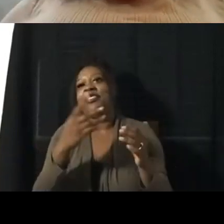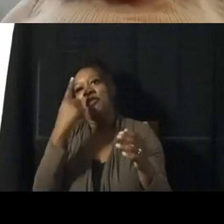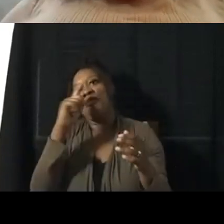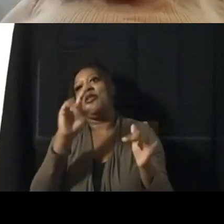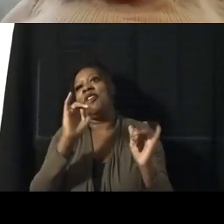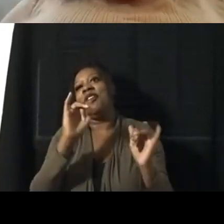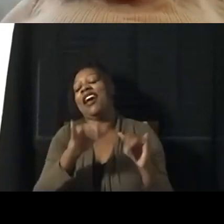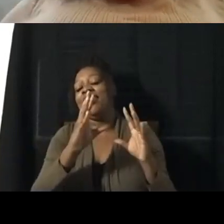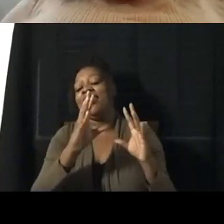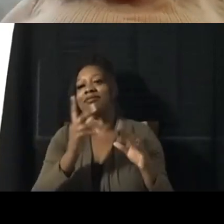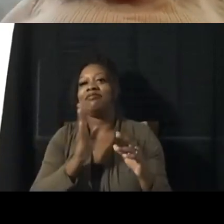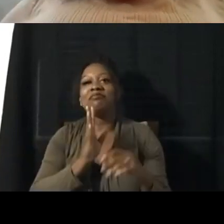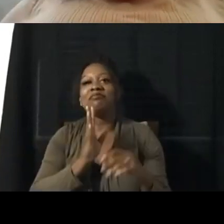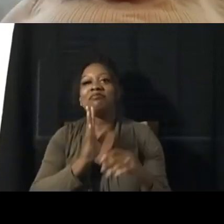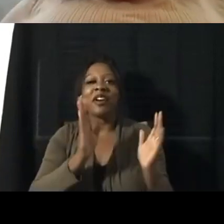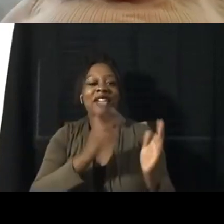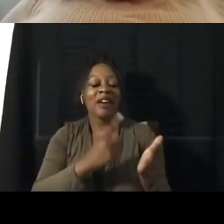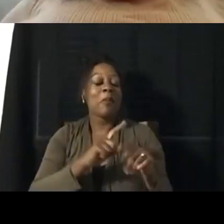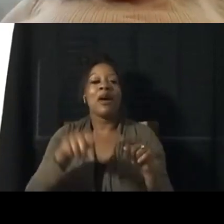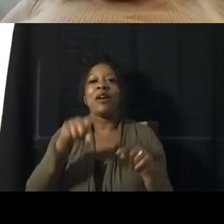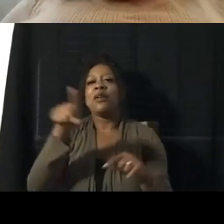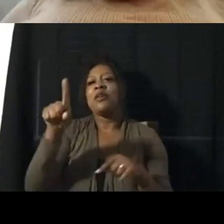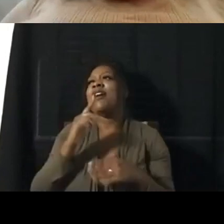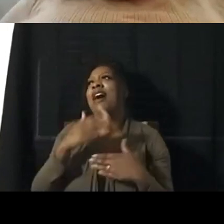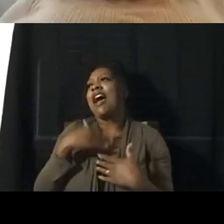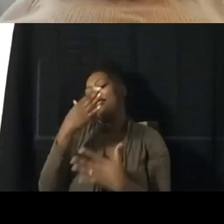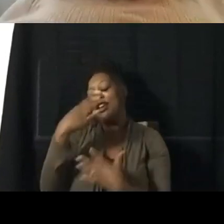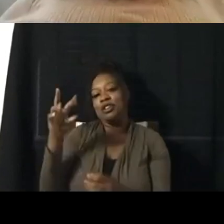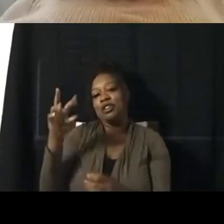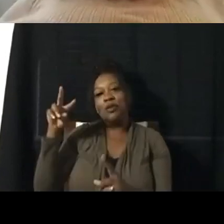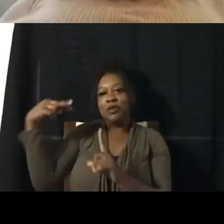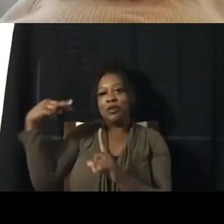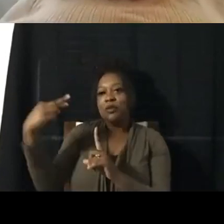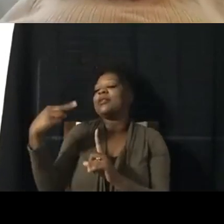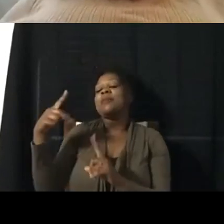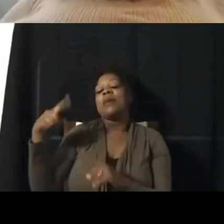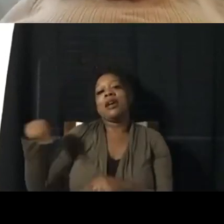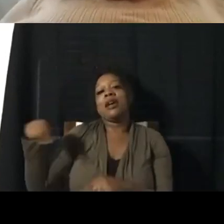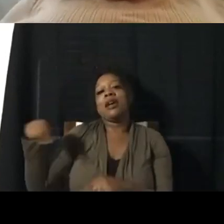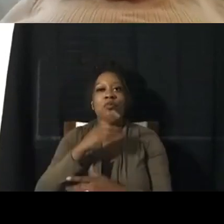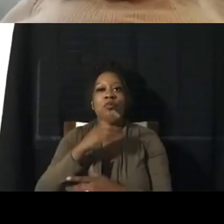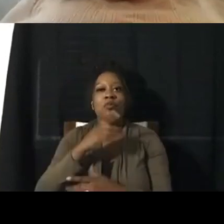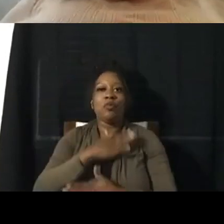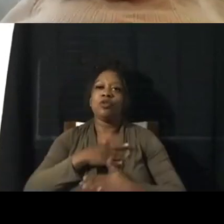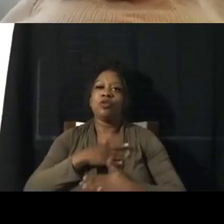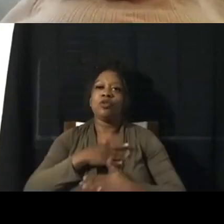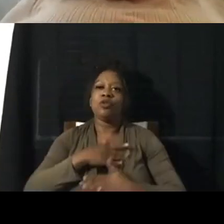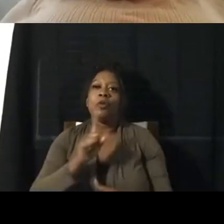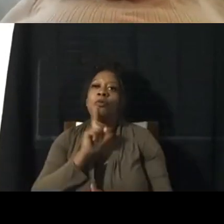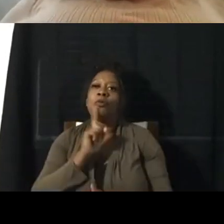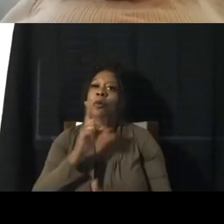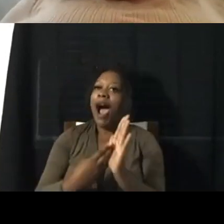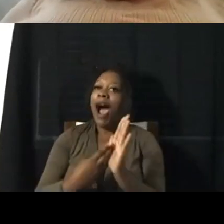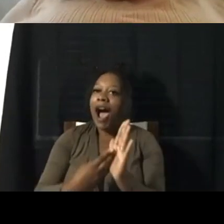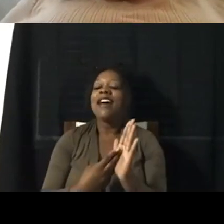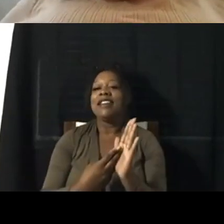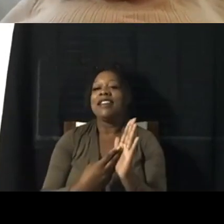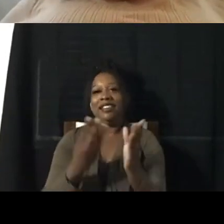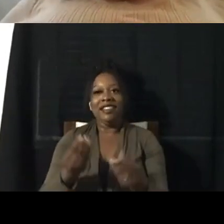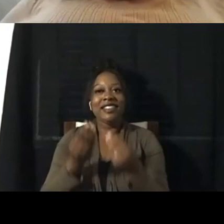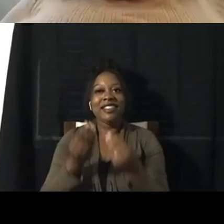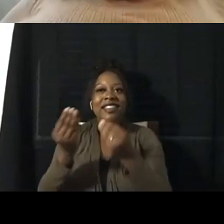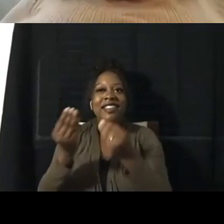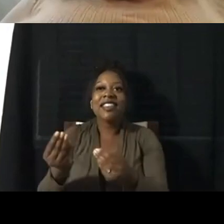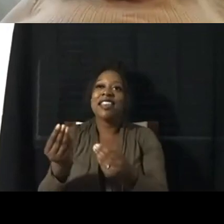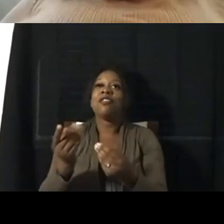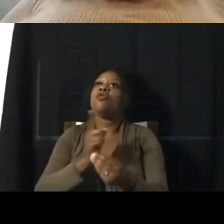interesting perspectives, and people are really enjoying that. You're all being very honest and giving really frank advice.